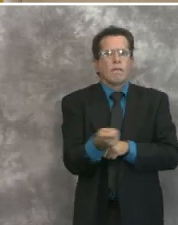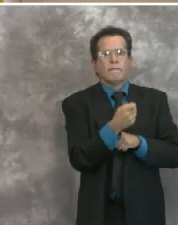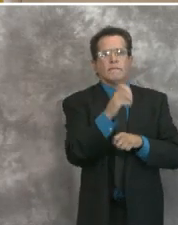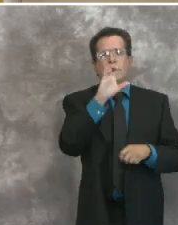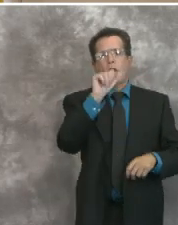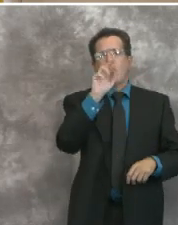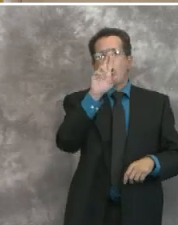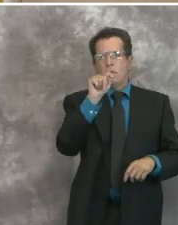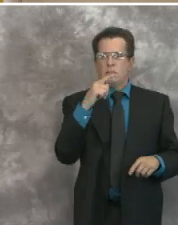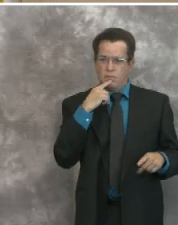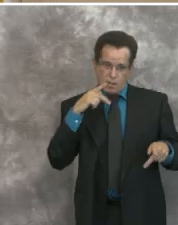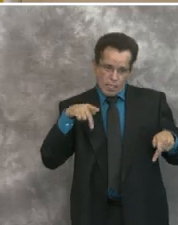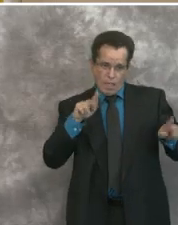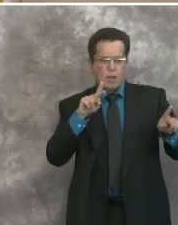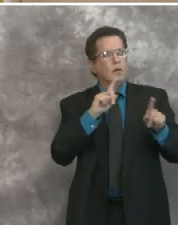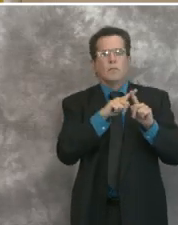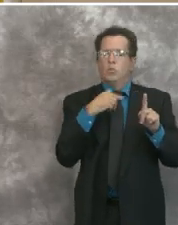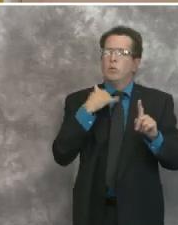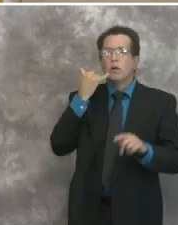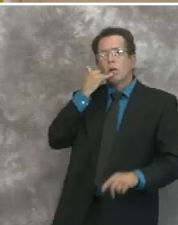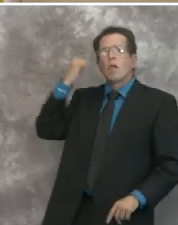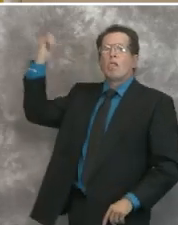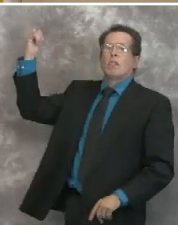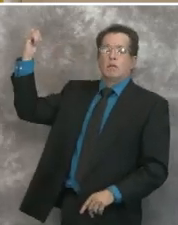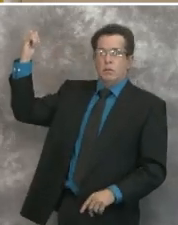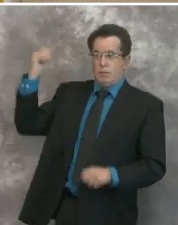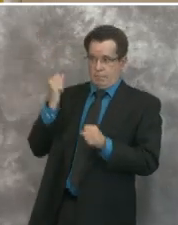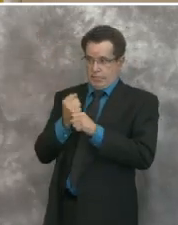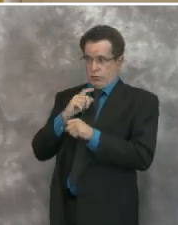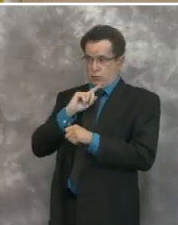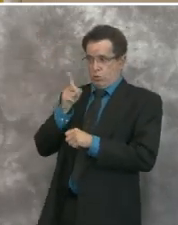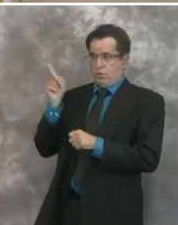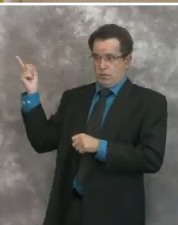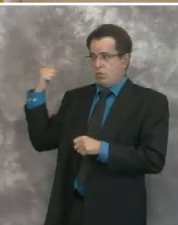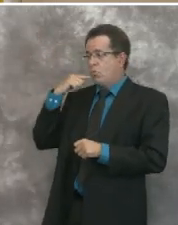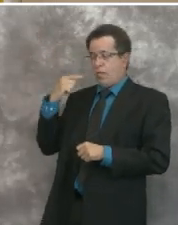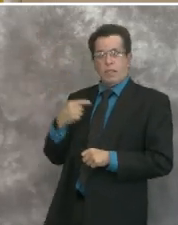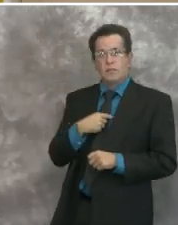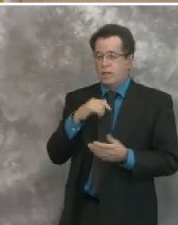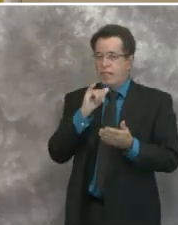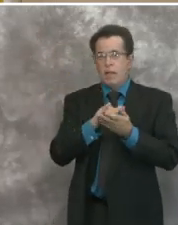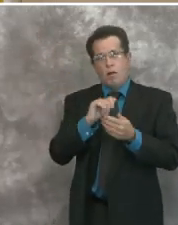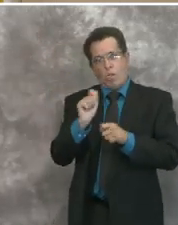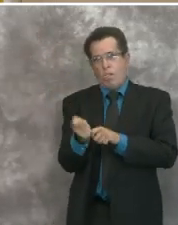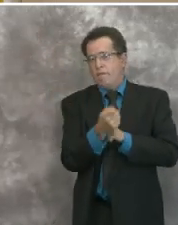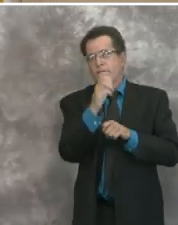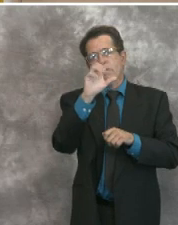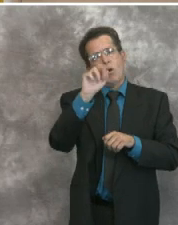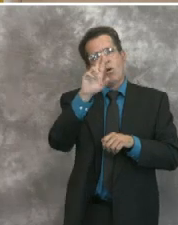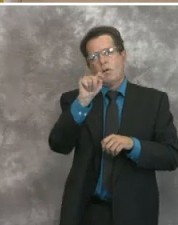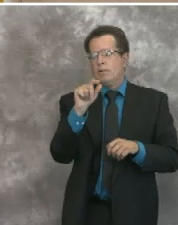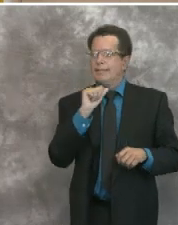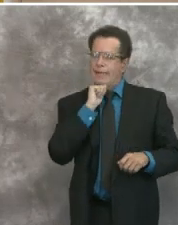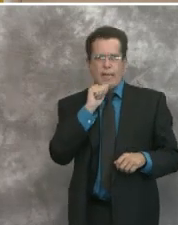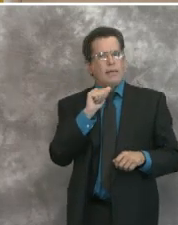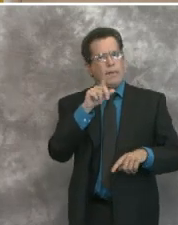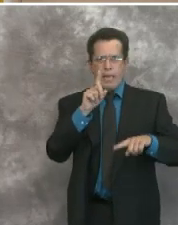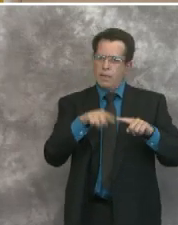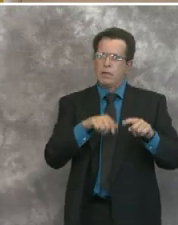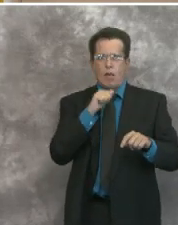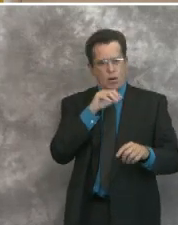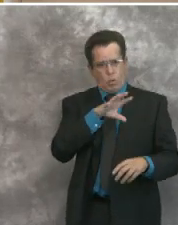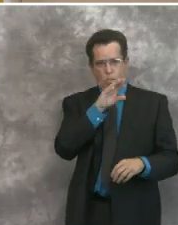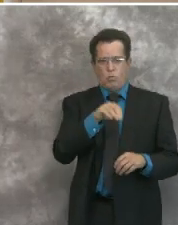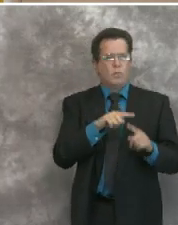carts, but we called just to make sure, to verify, and we were told that golf carts were not included. So we did